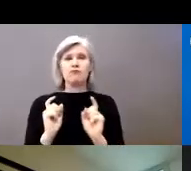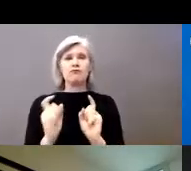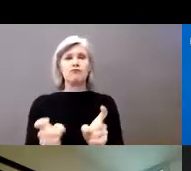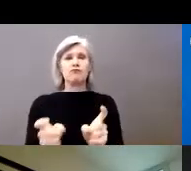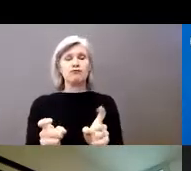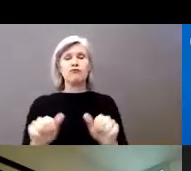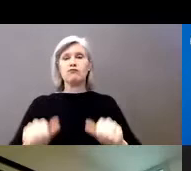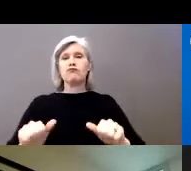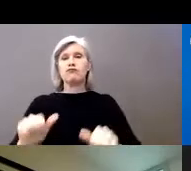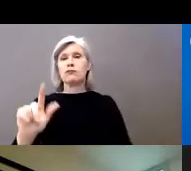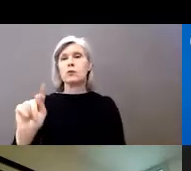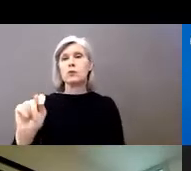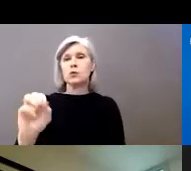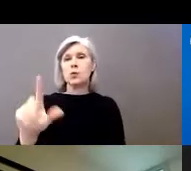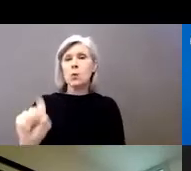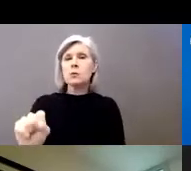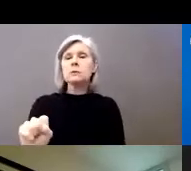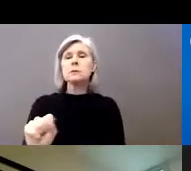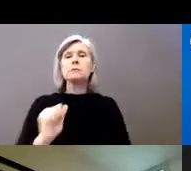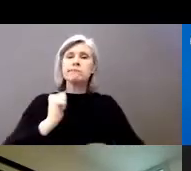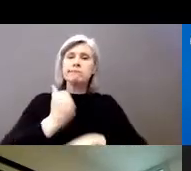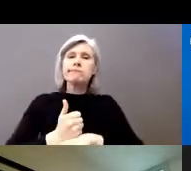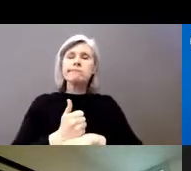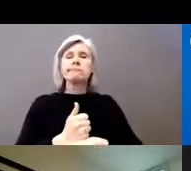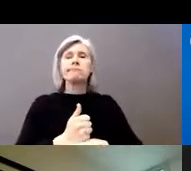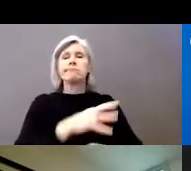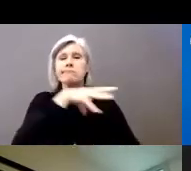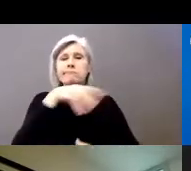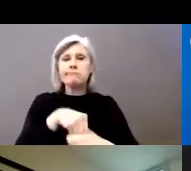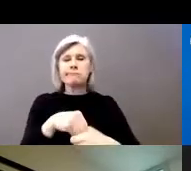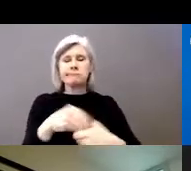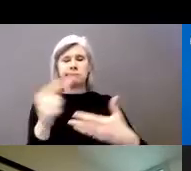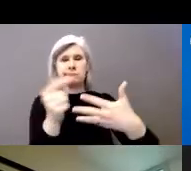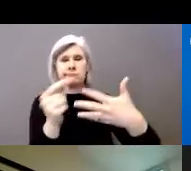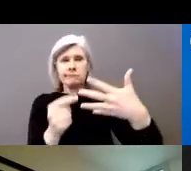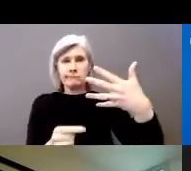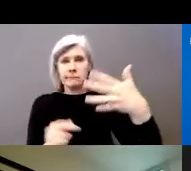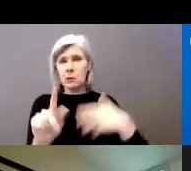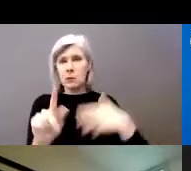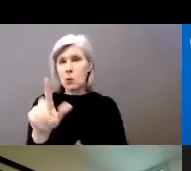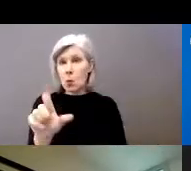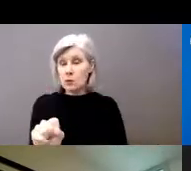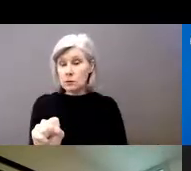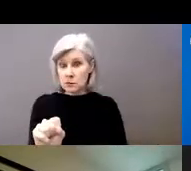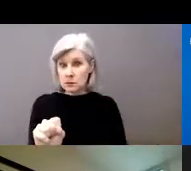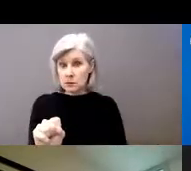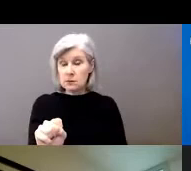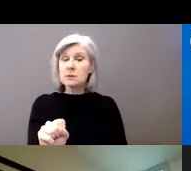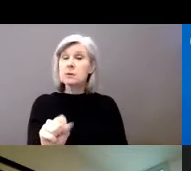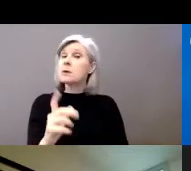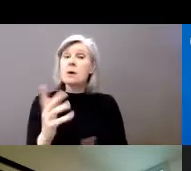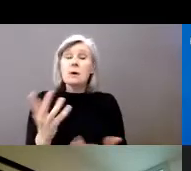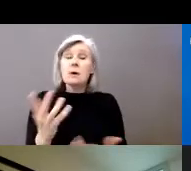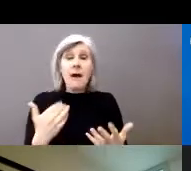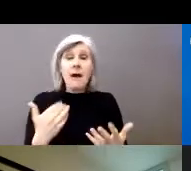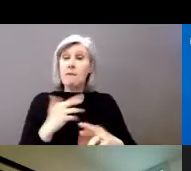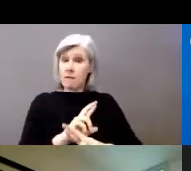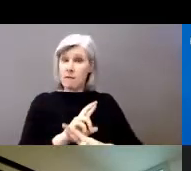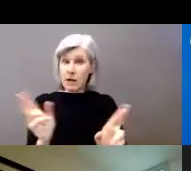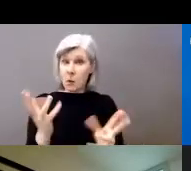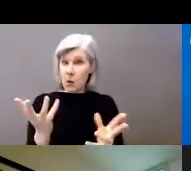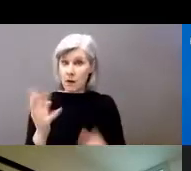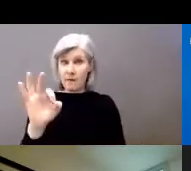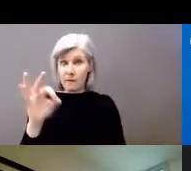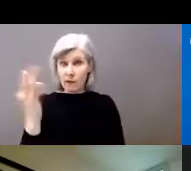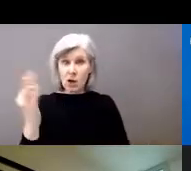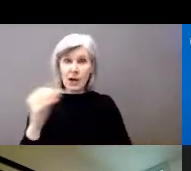very comprehensive toolkit that you will be happy to hear is available not only in English, but also in French and Spanish.